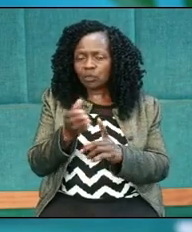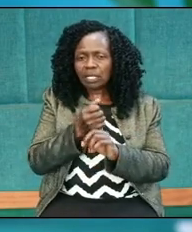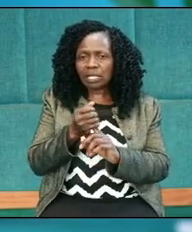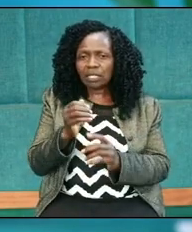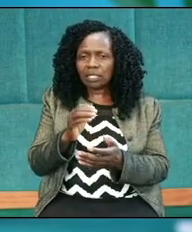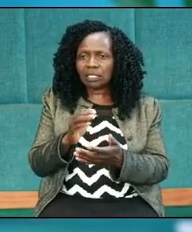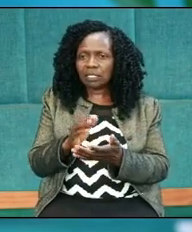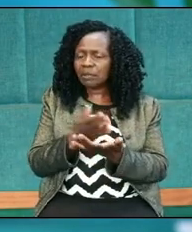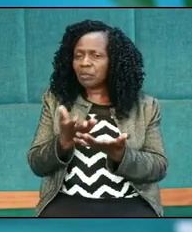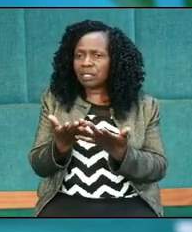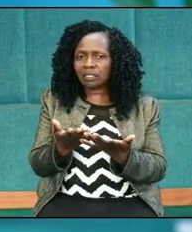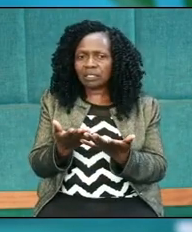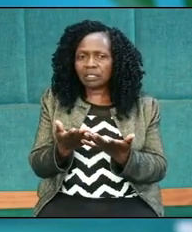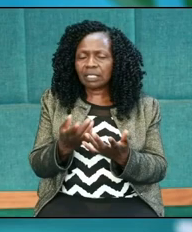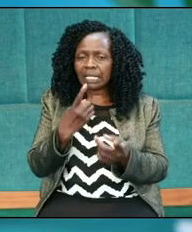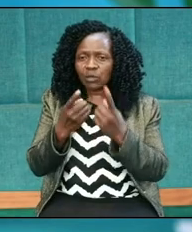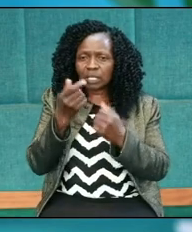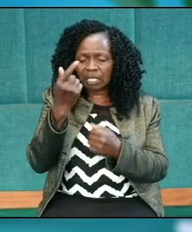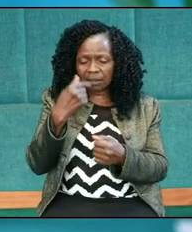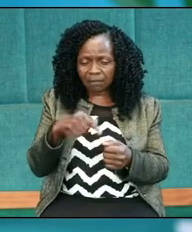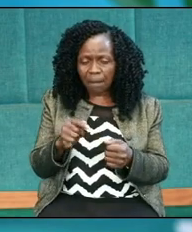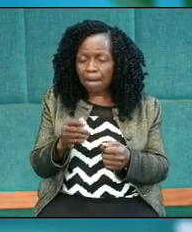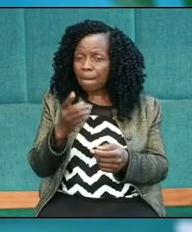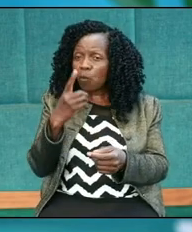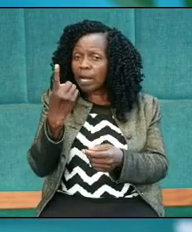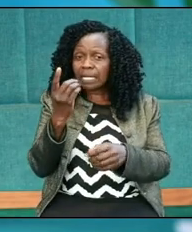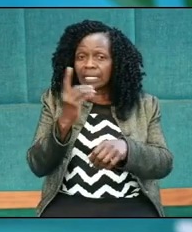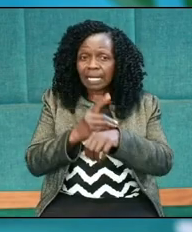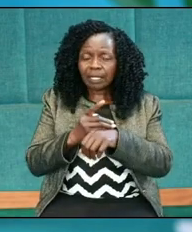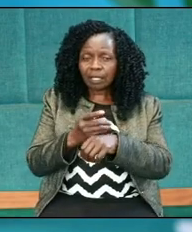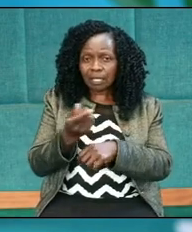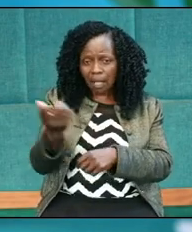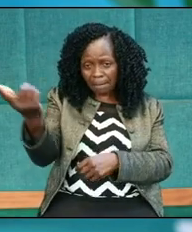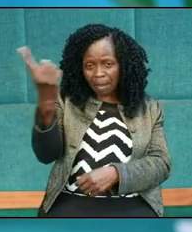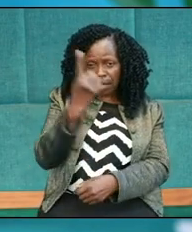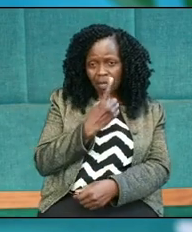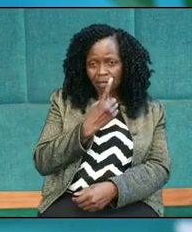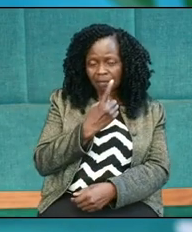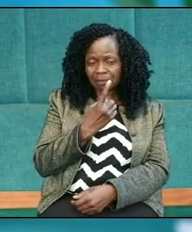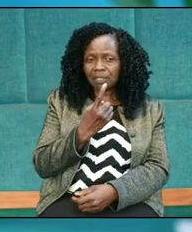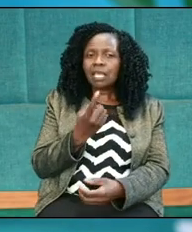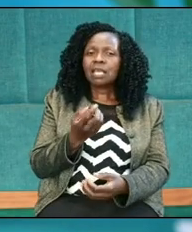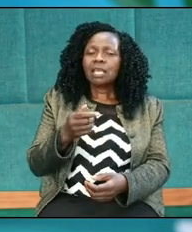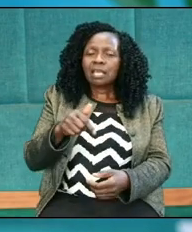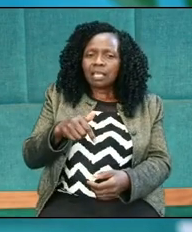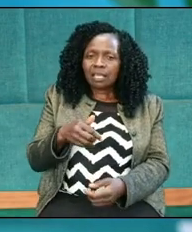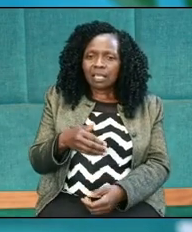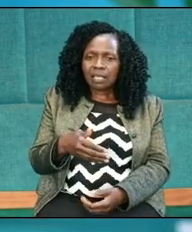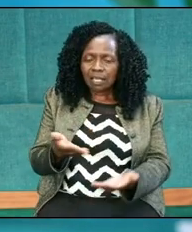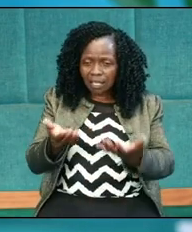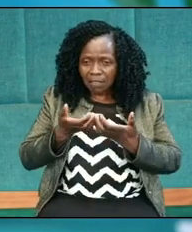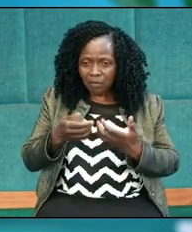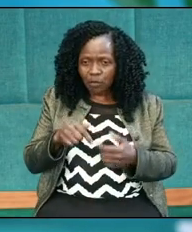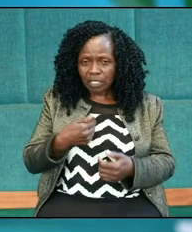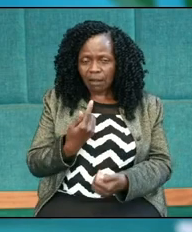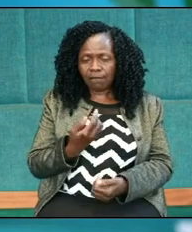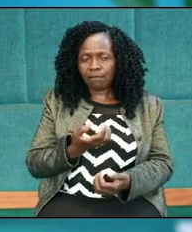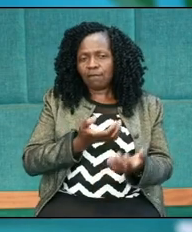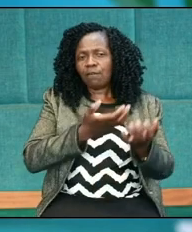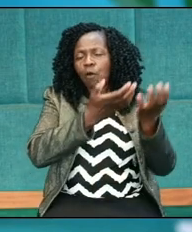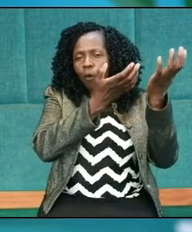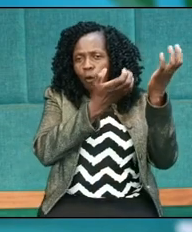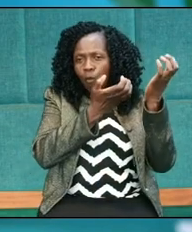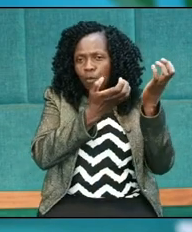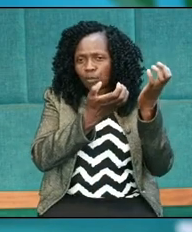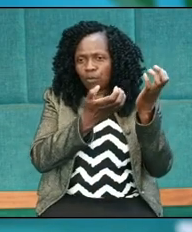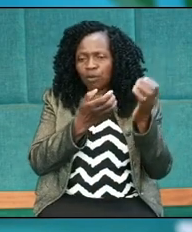yourself, they will deliver one day and will come back. Hello? Having what? Hope and be optimism. Don't always cry.